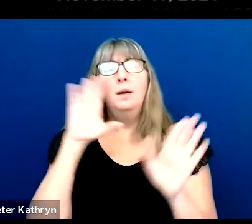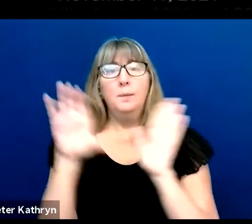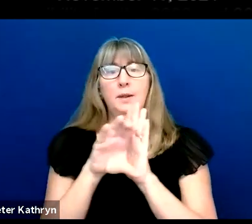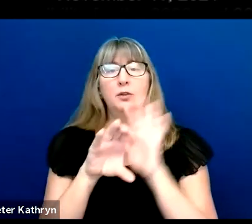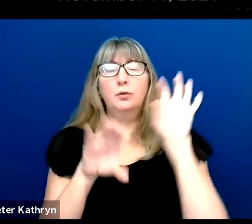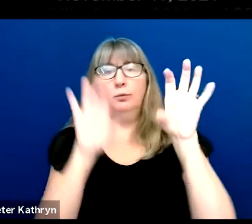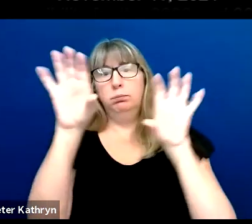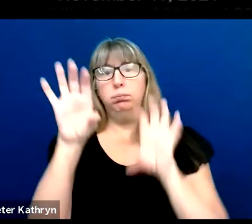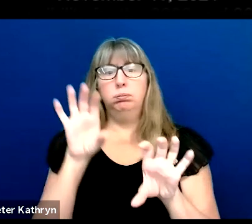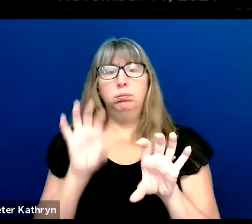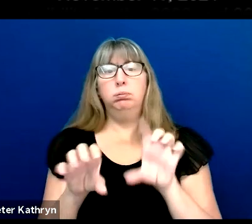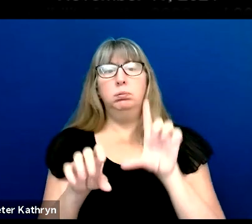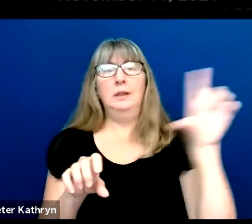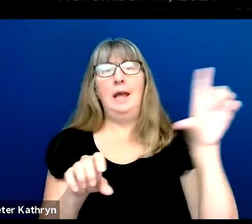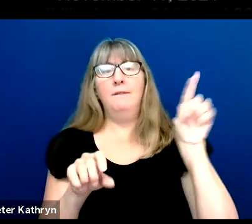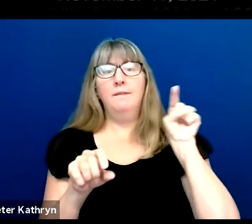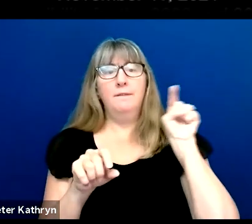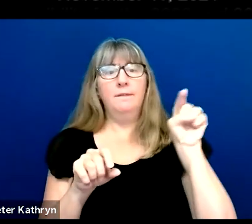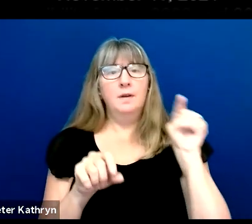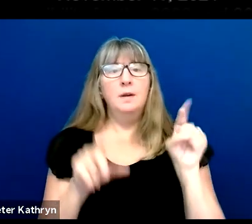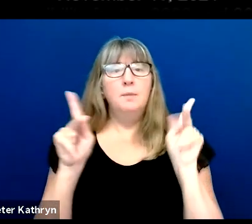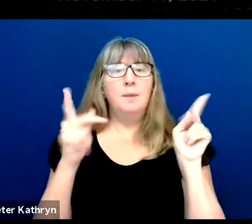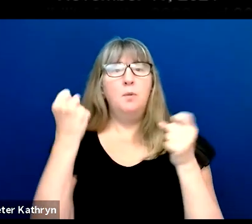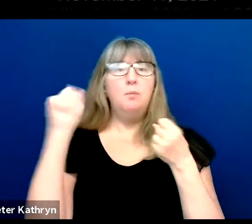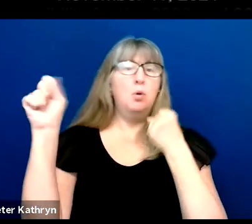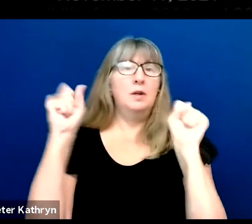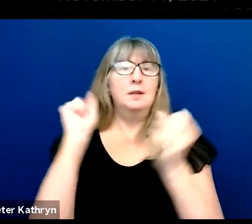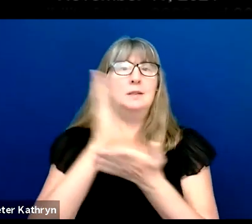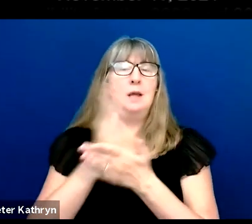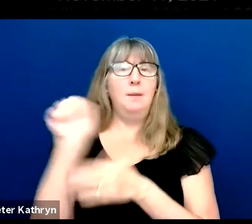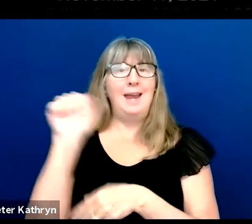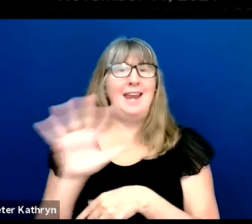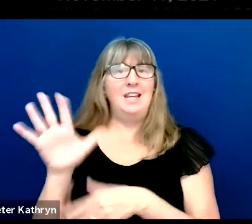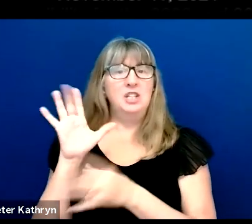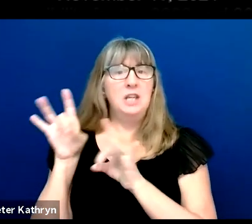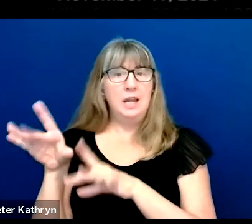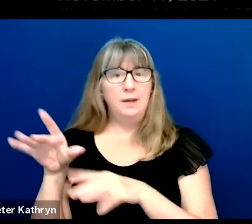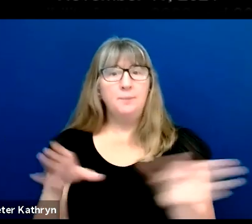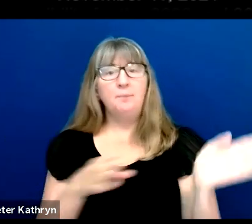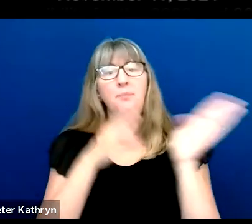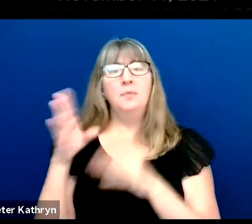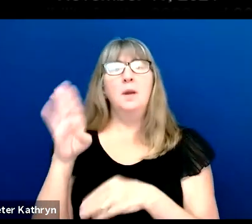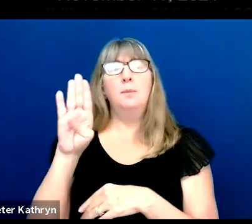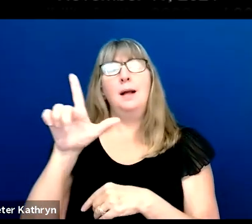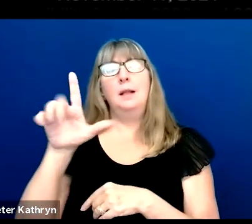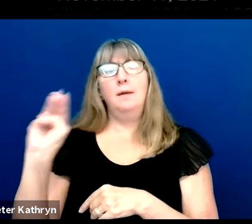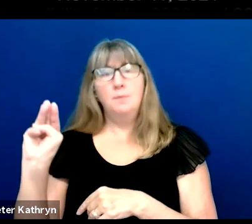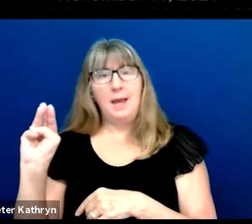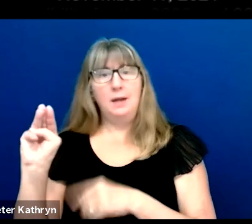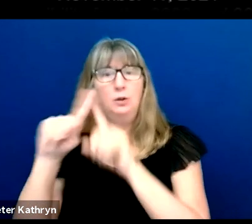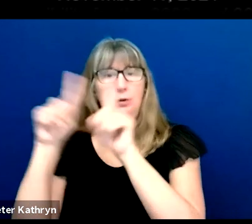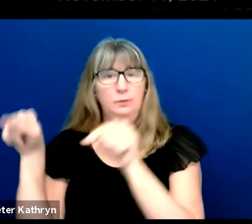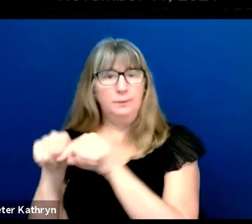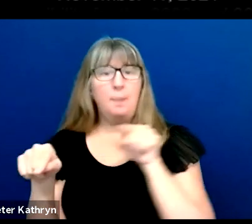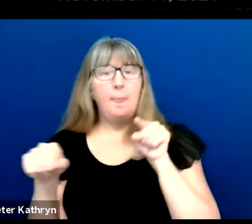in 2021. On the top right is a photo of a Black Lives Matter protest in 2020. On the